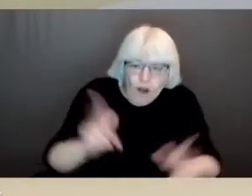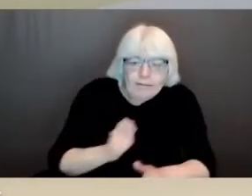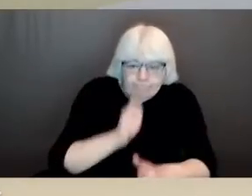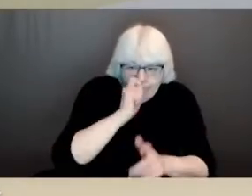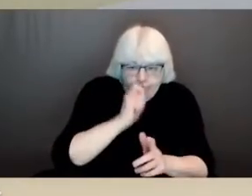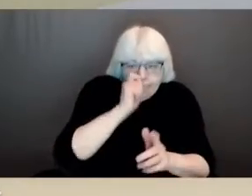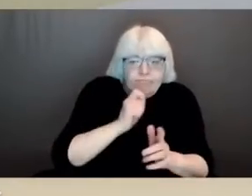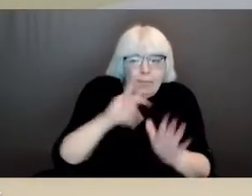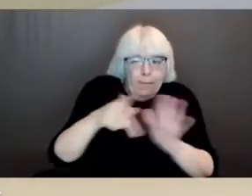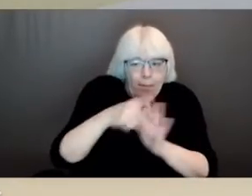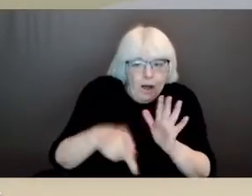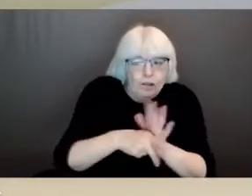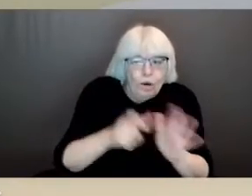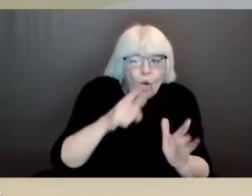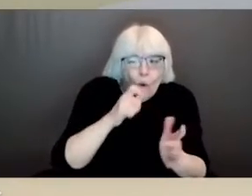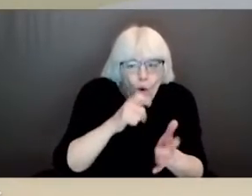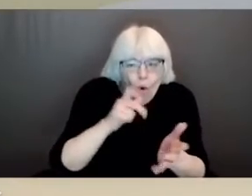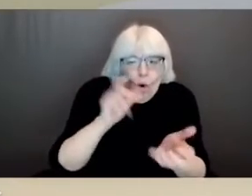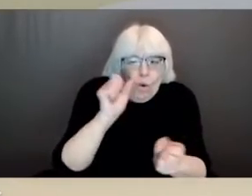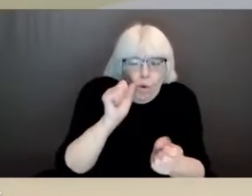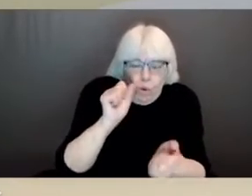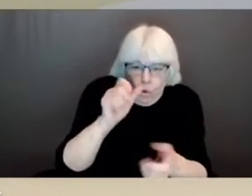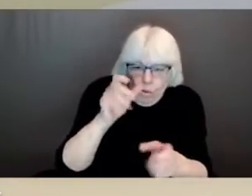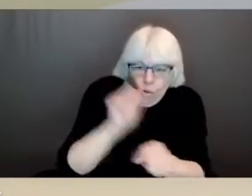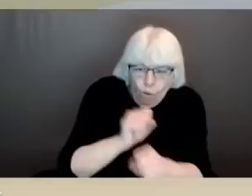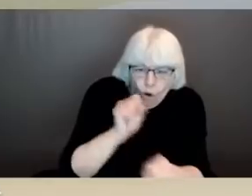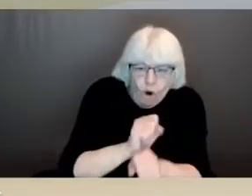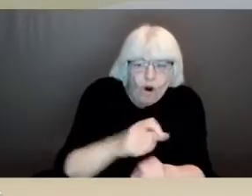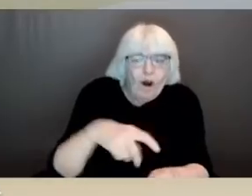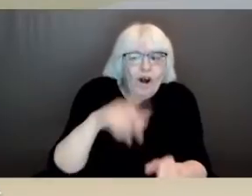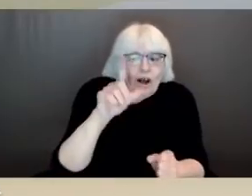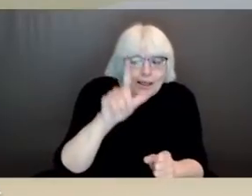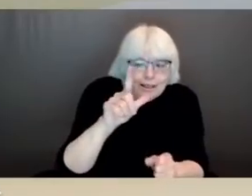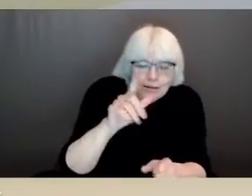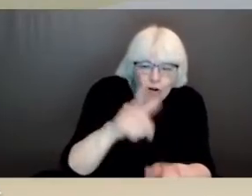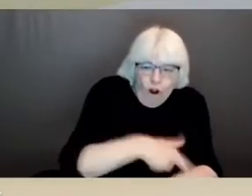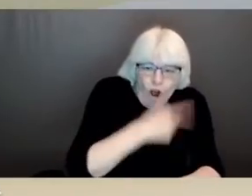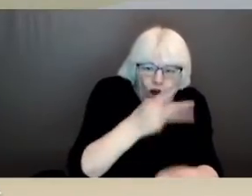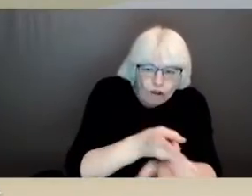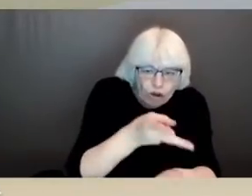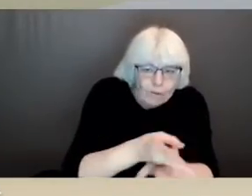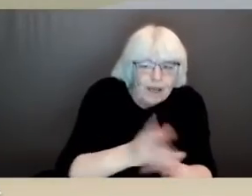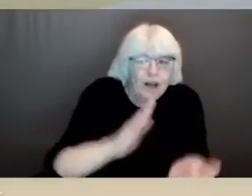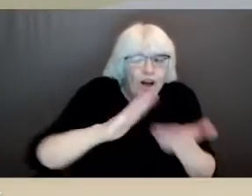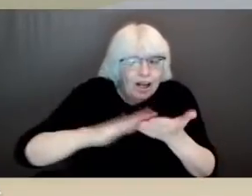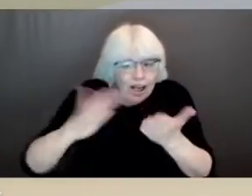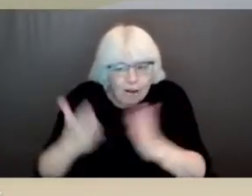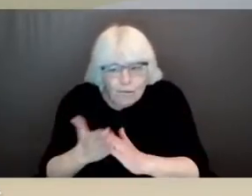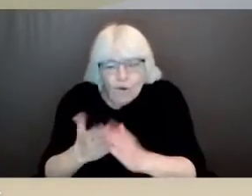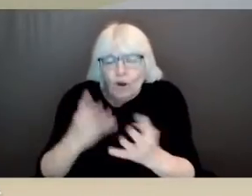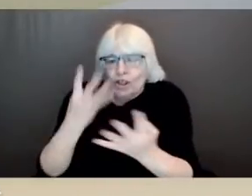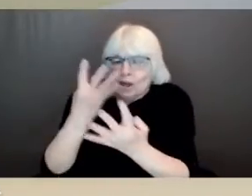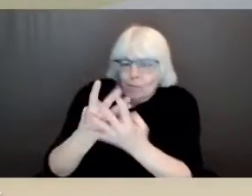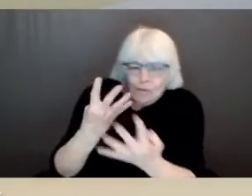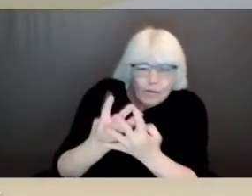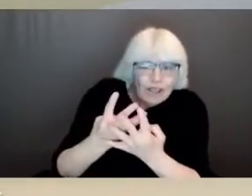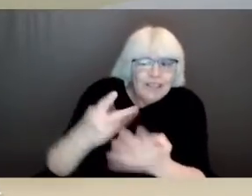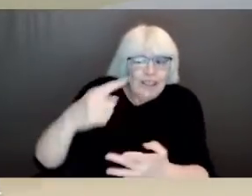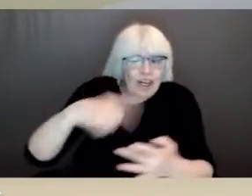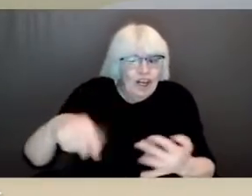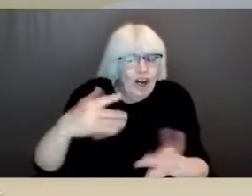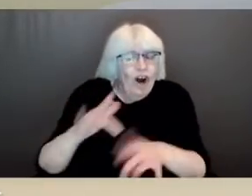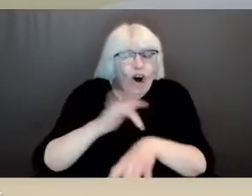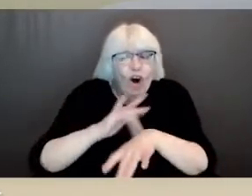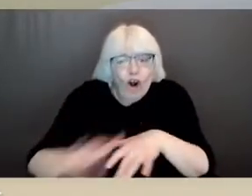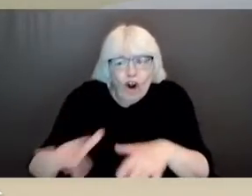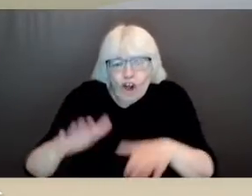long-term care and community care, and then in schools, correctional facilities, early learning childcare centers, healthcare facilities, and group homes,